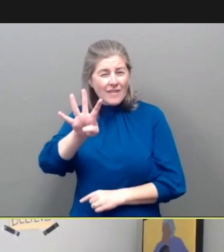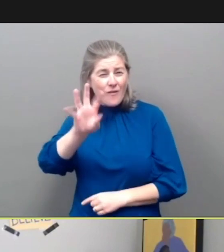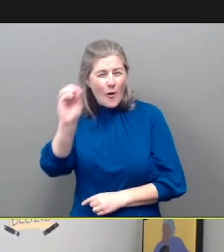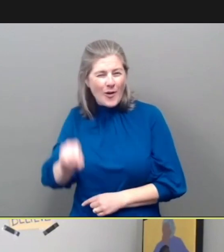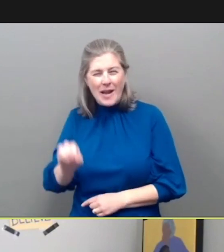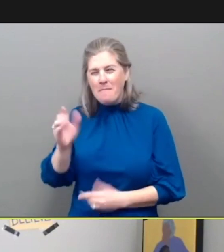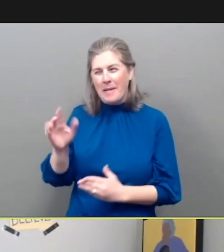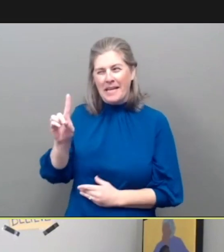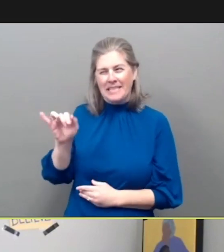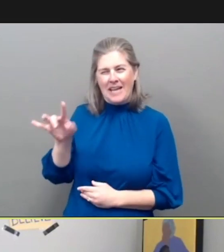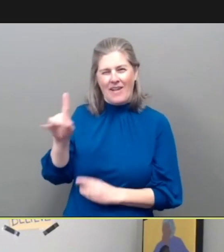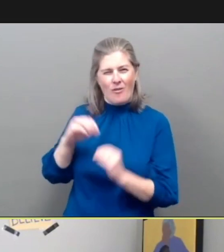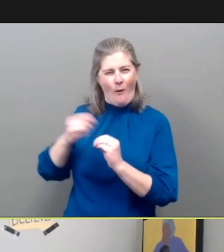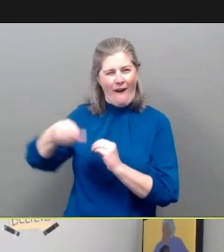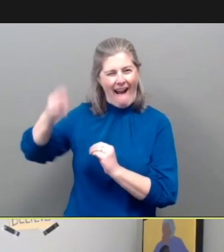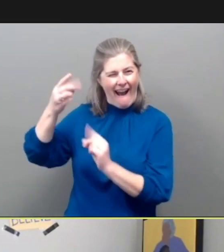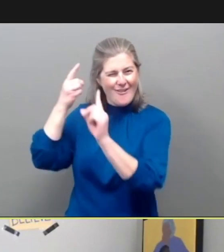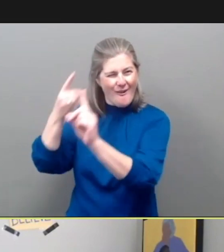have a higher goal.